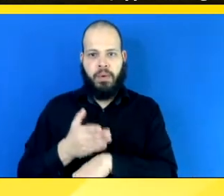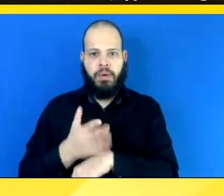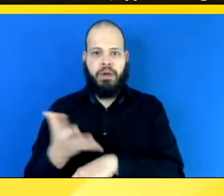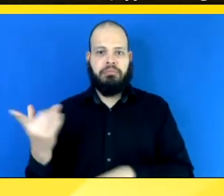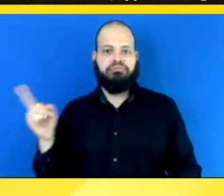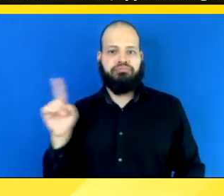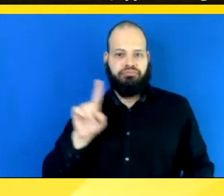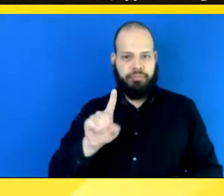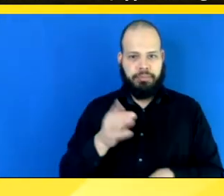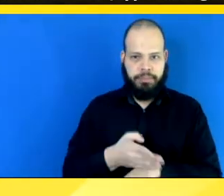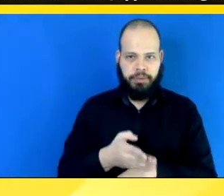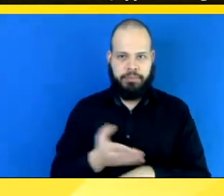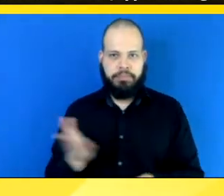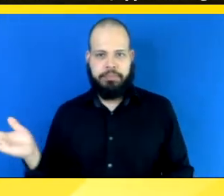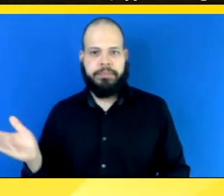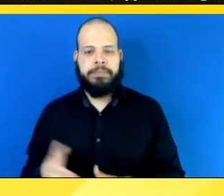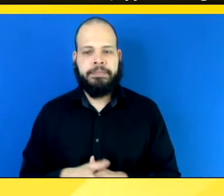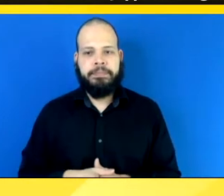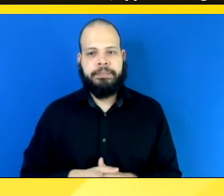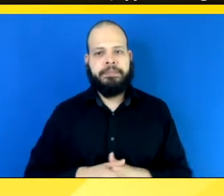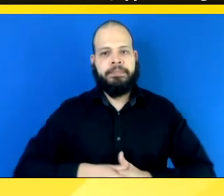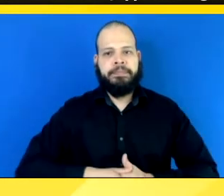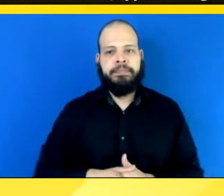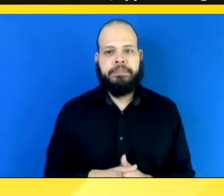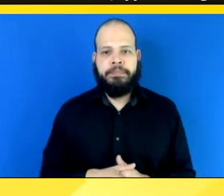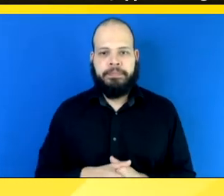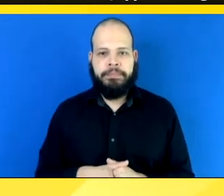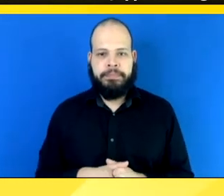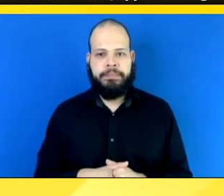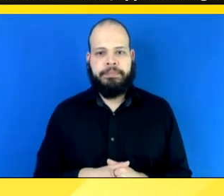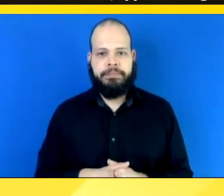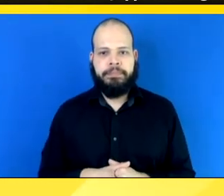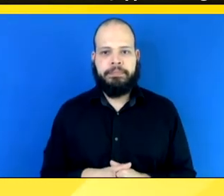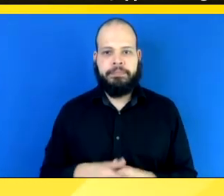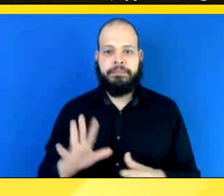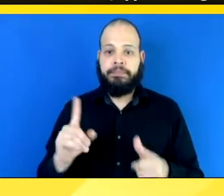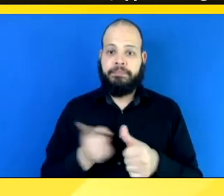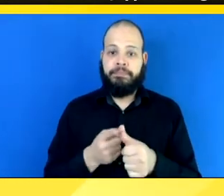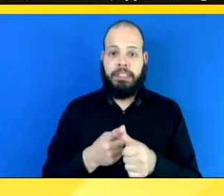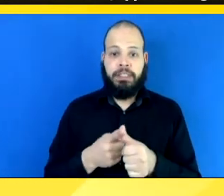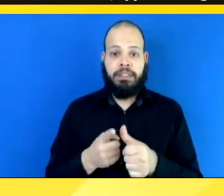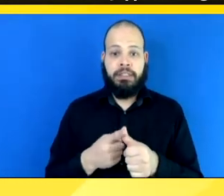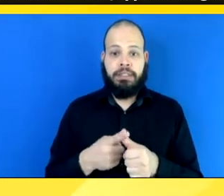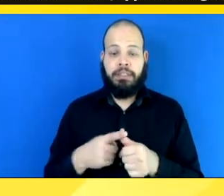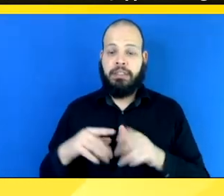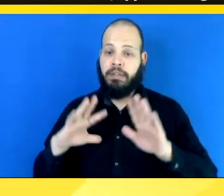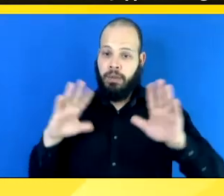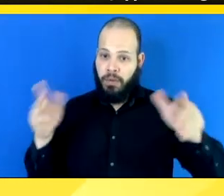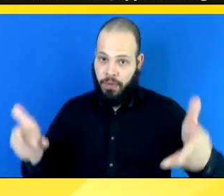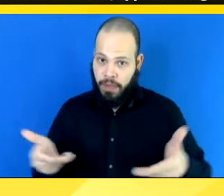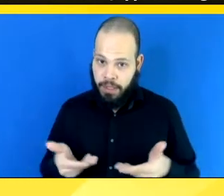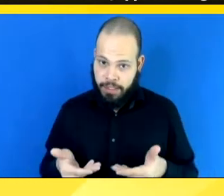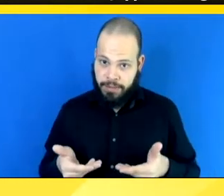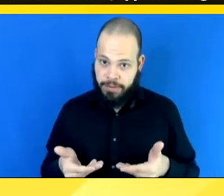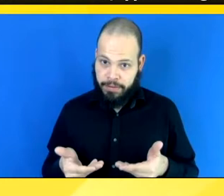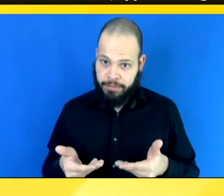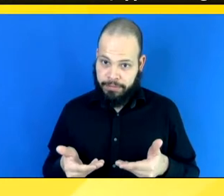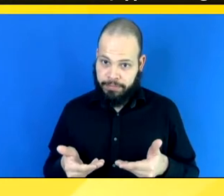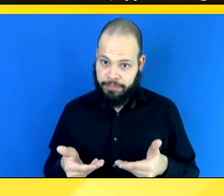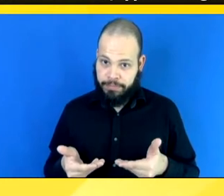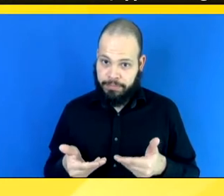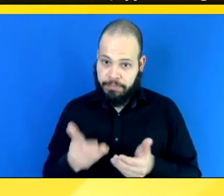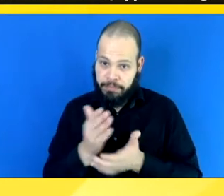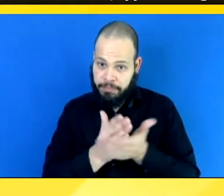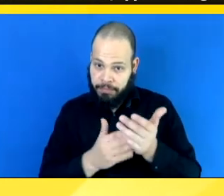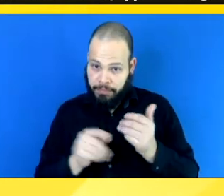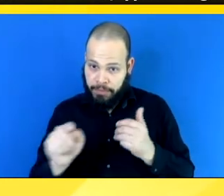I want to first of all start by inviting some of the workers just to come a little